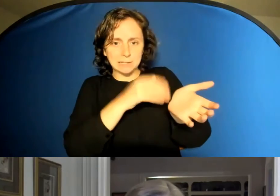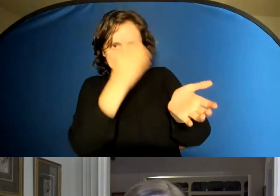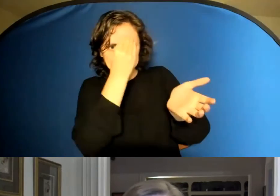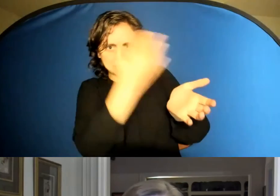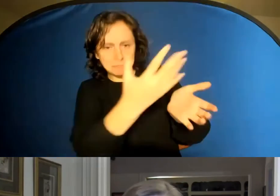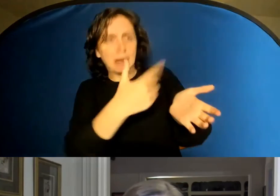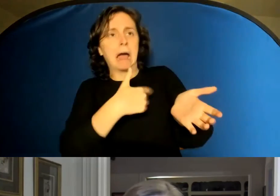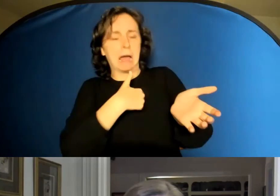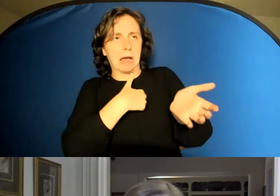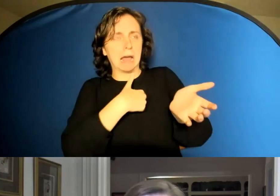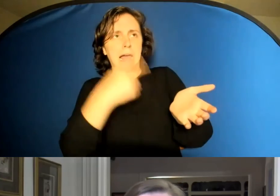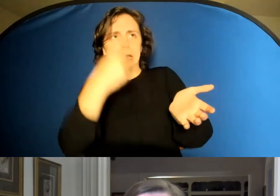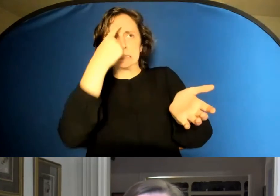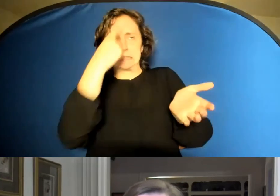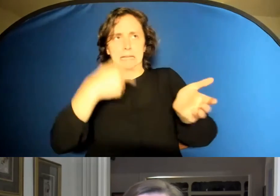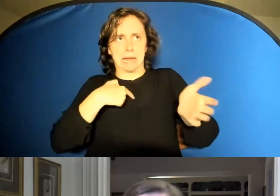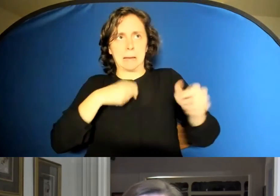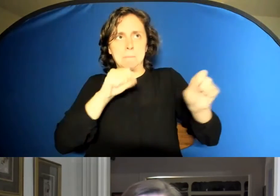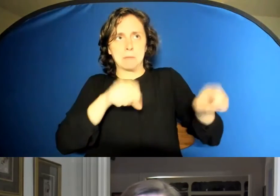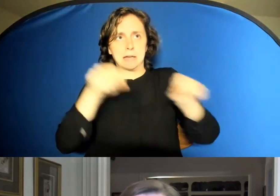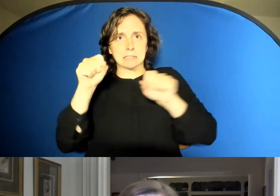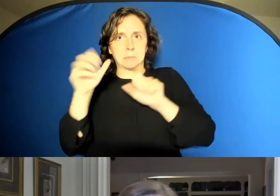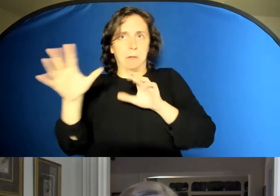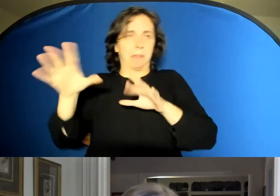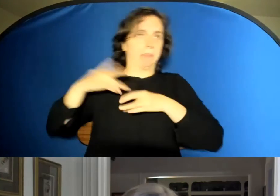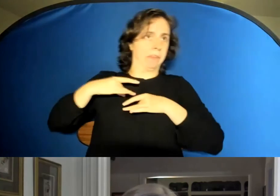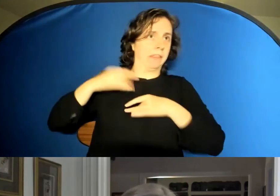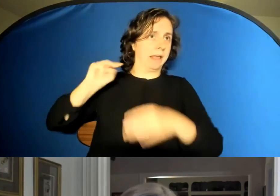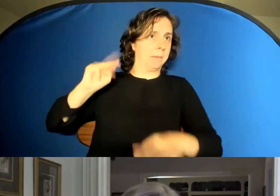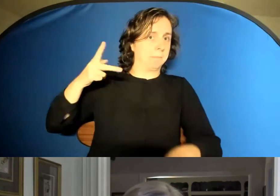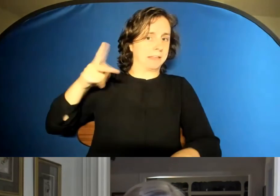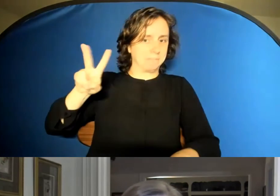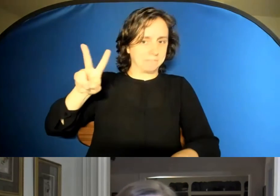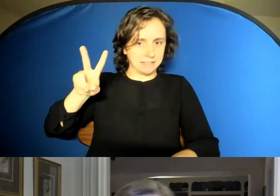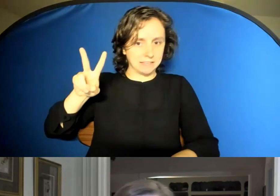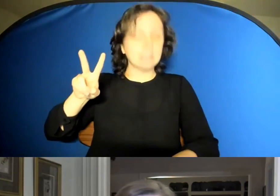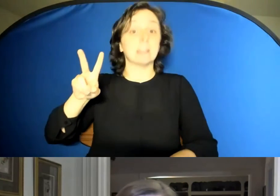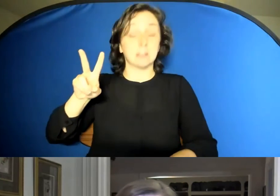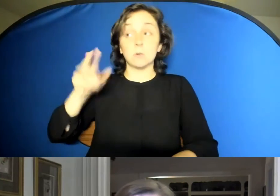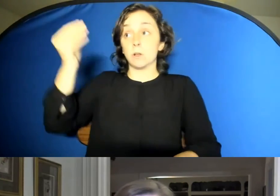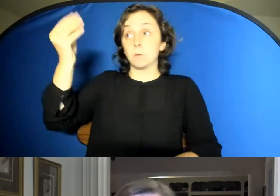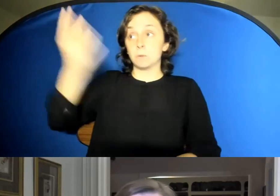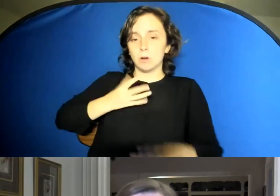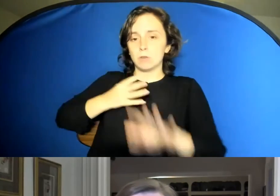concerned about monkeypox, because it does allow us to